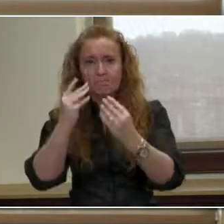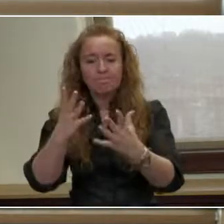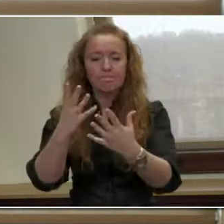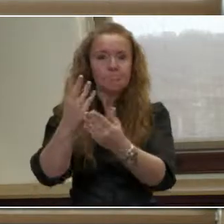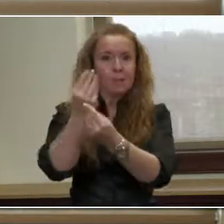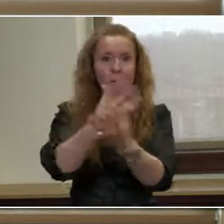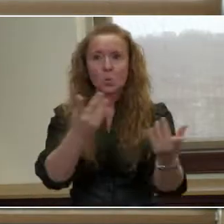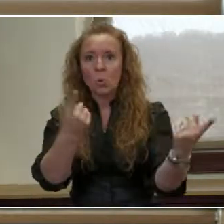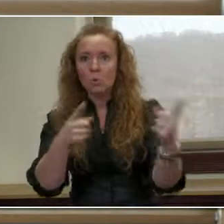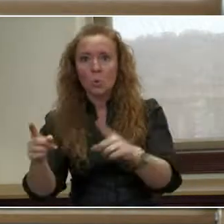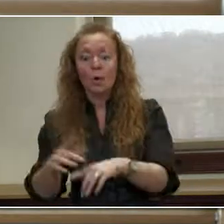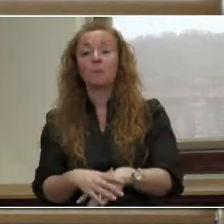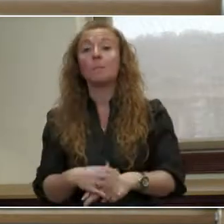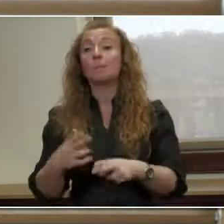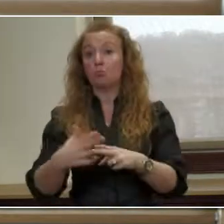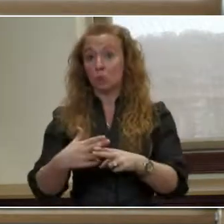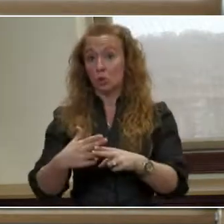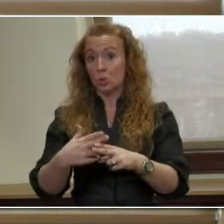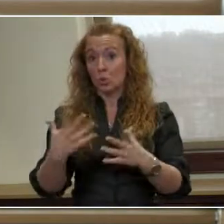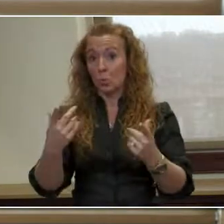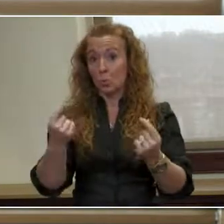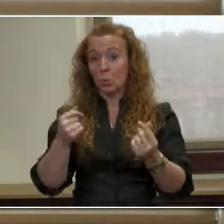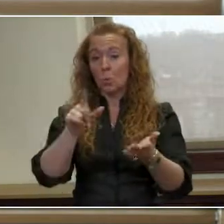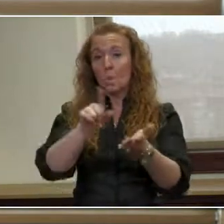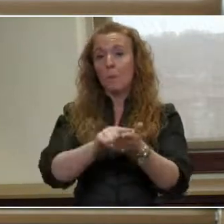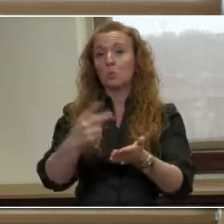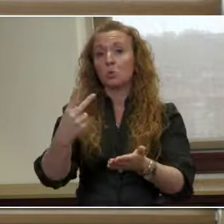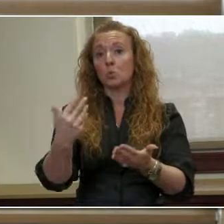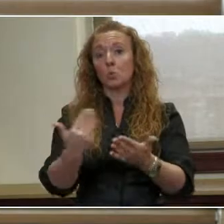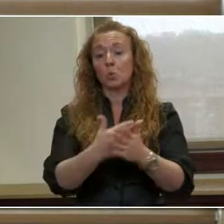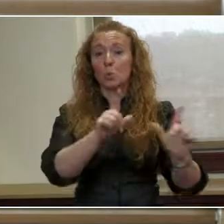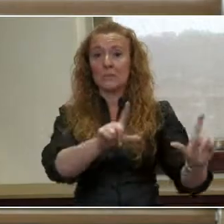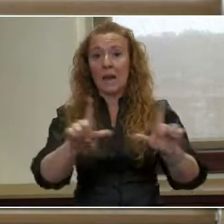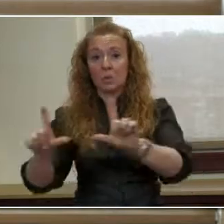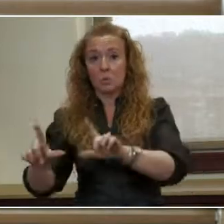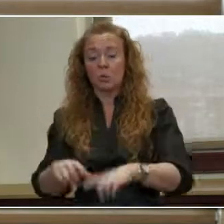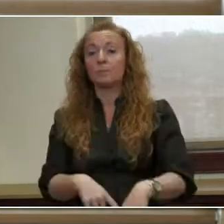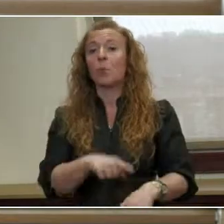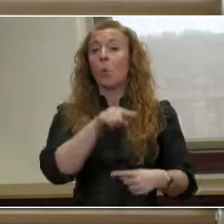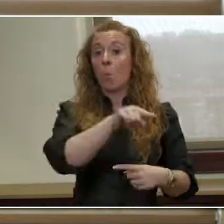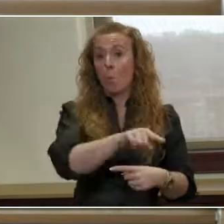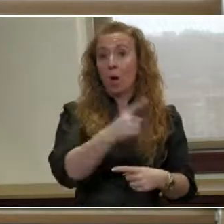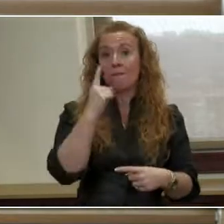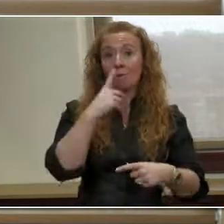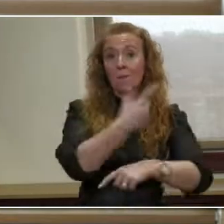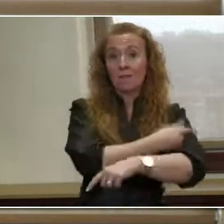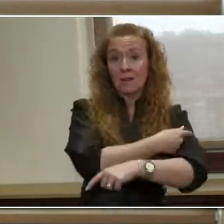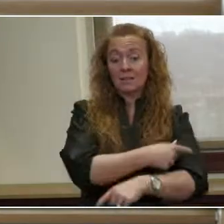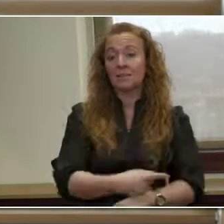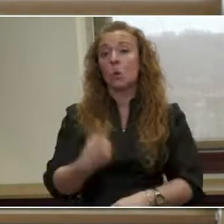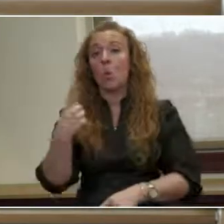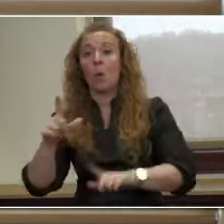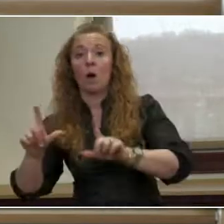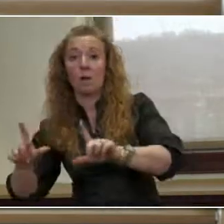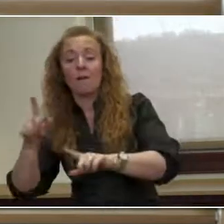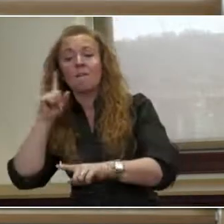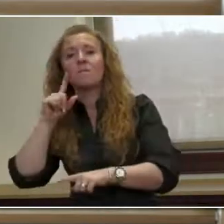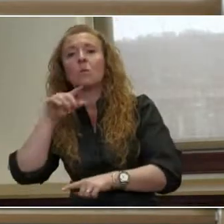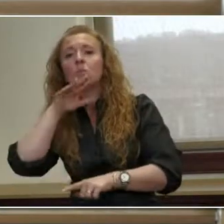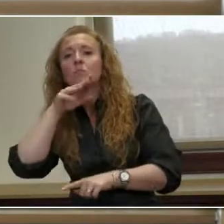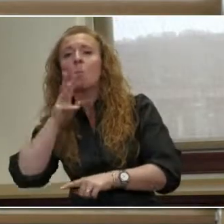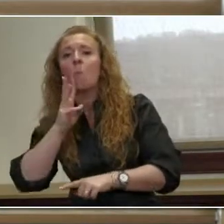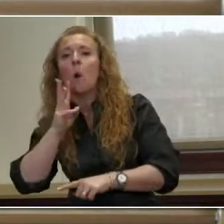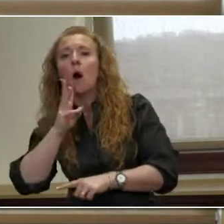date. Very soon, we will publish 2 new COVID dashboards, one for vaccinations and one for wastewater